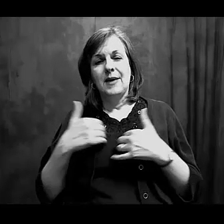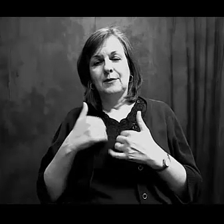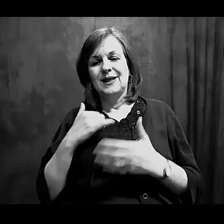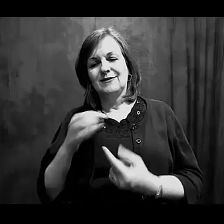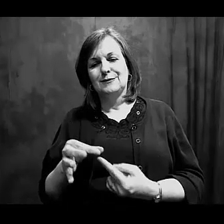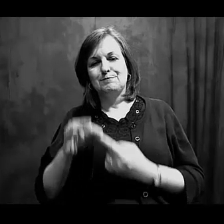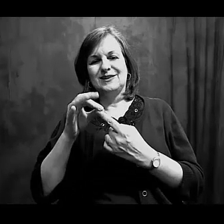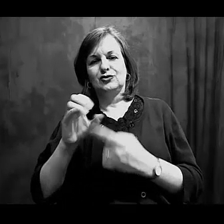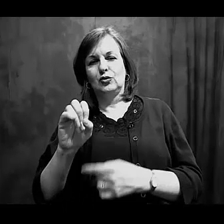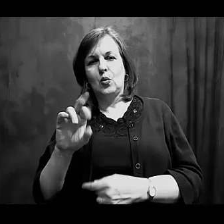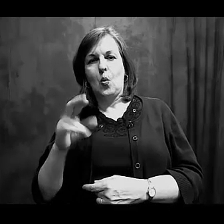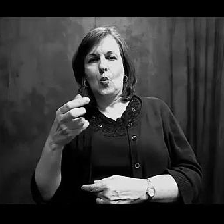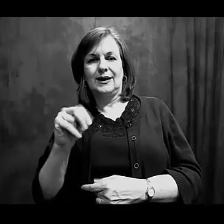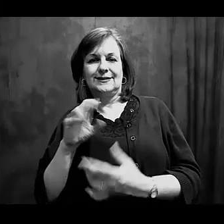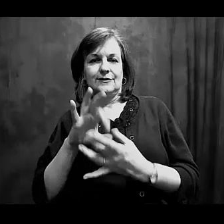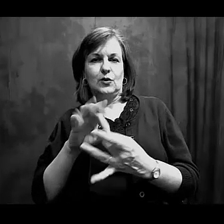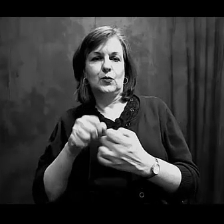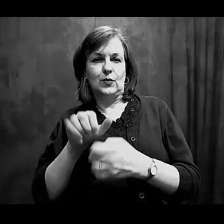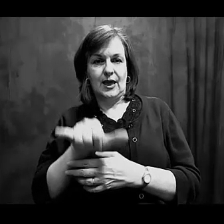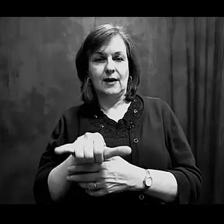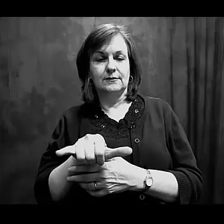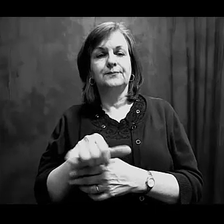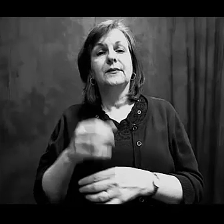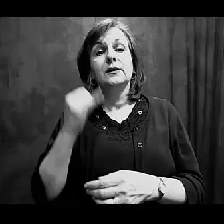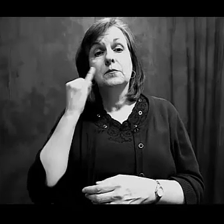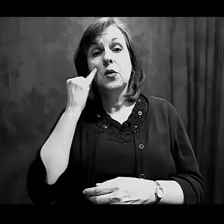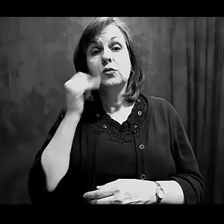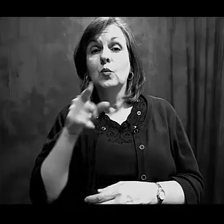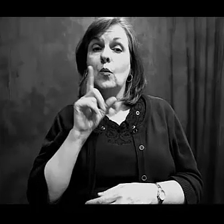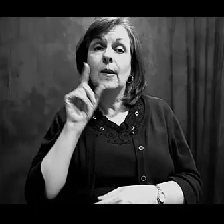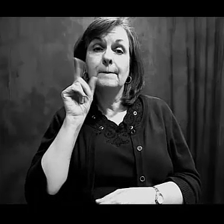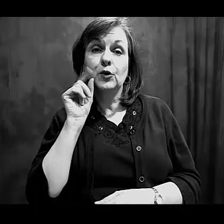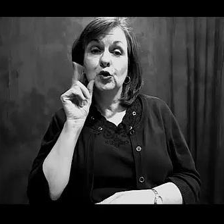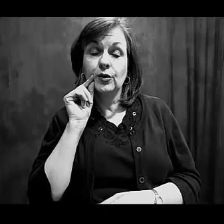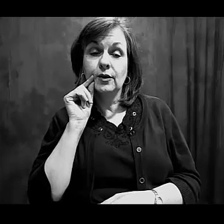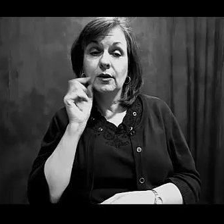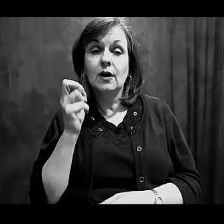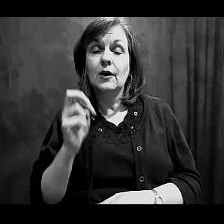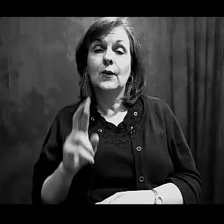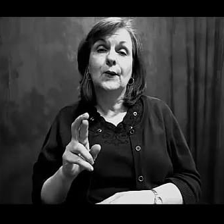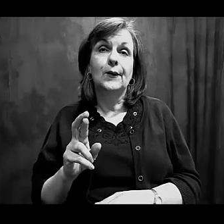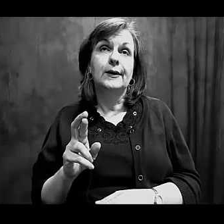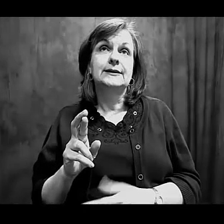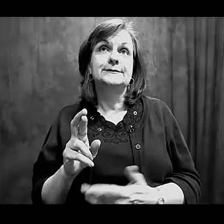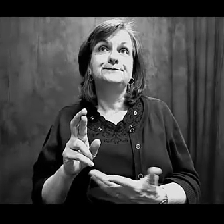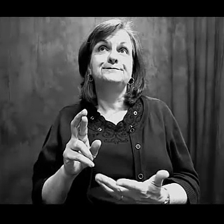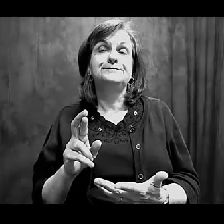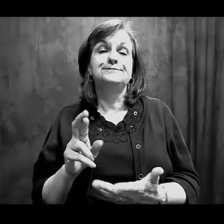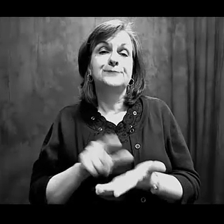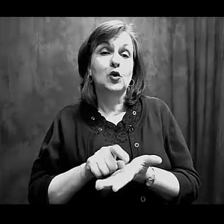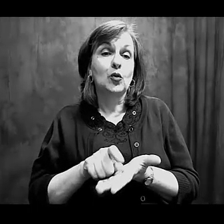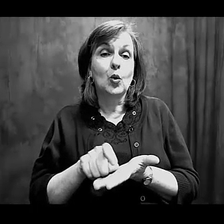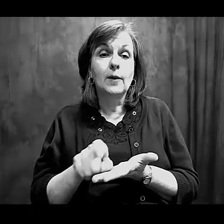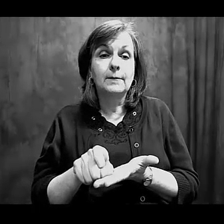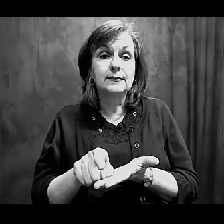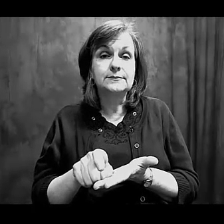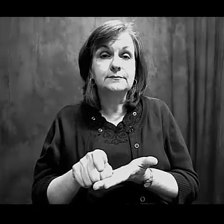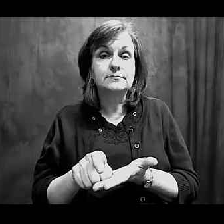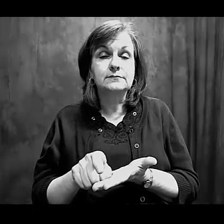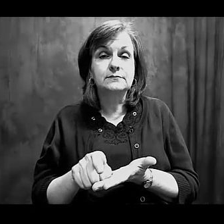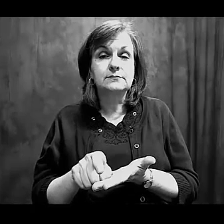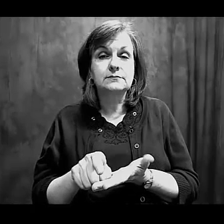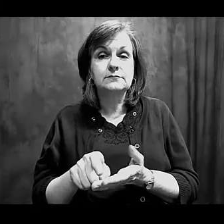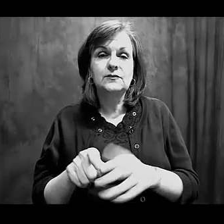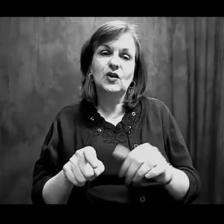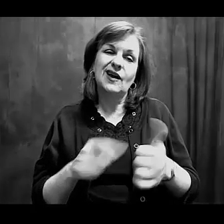specialized compartments or specialized organs associated with it. If you are a bird, or if you are an